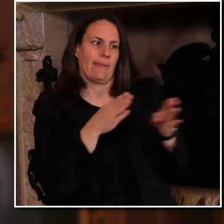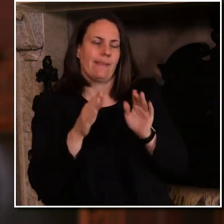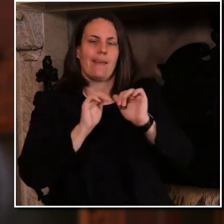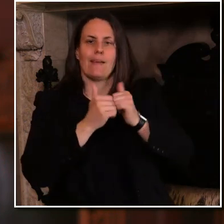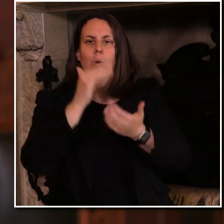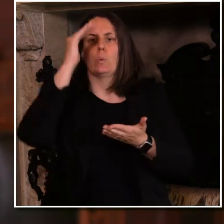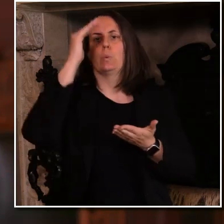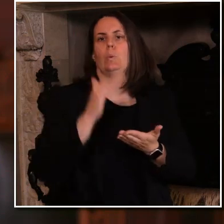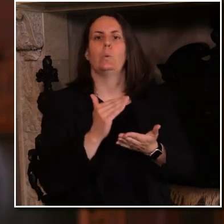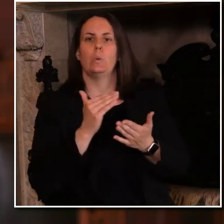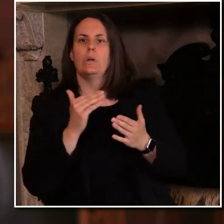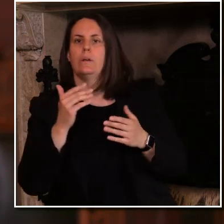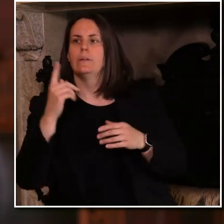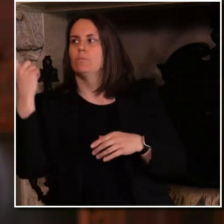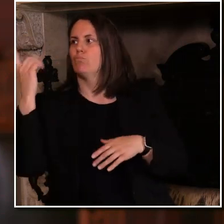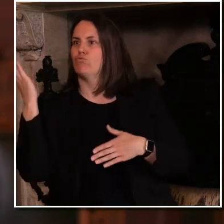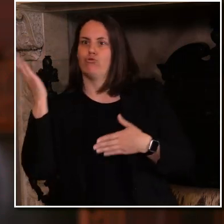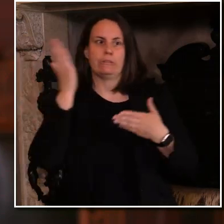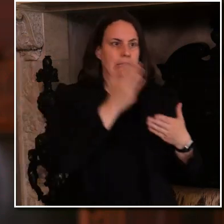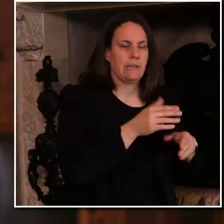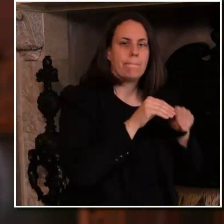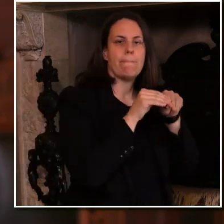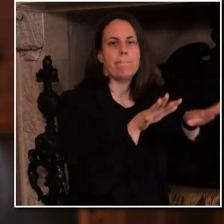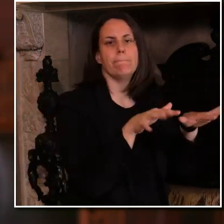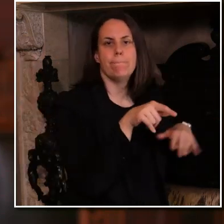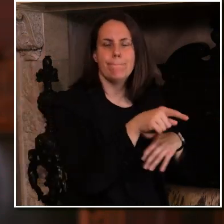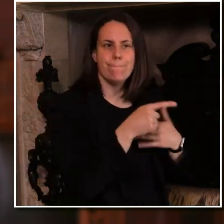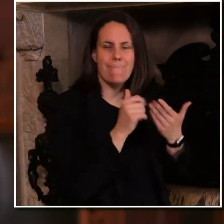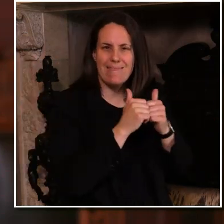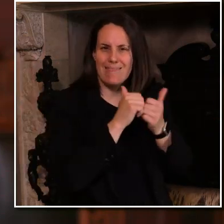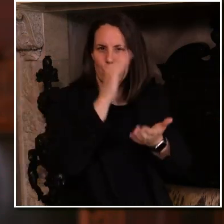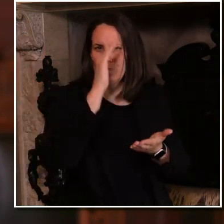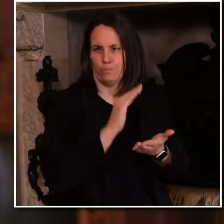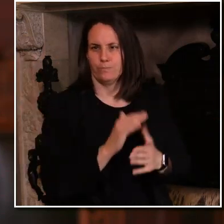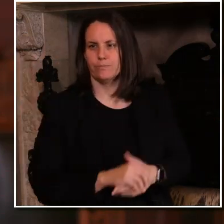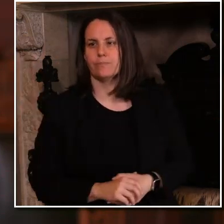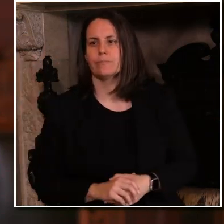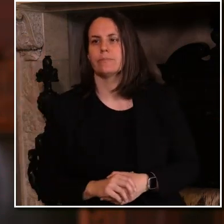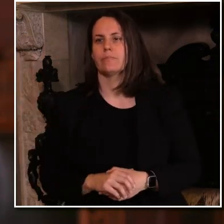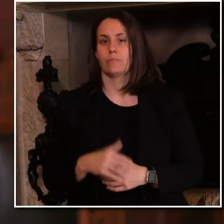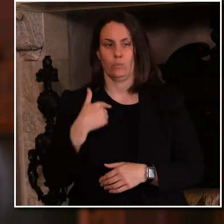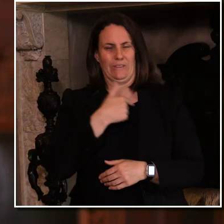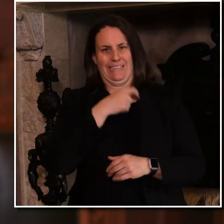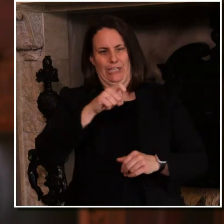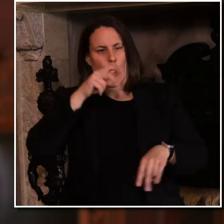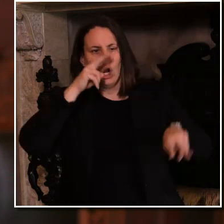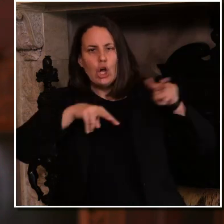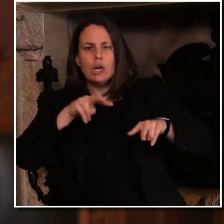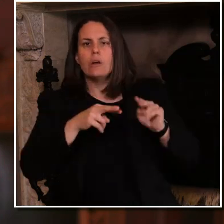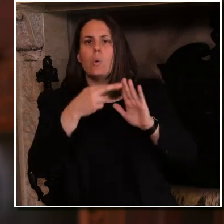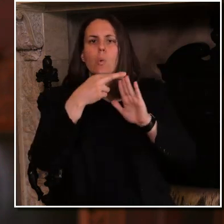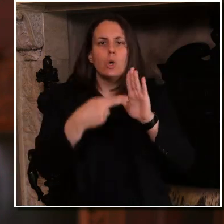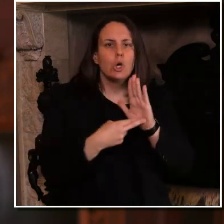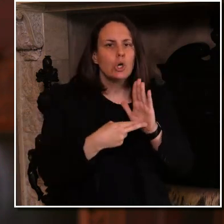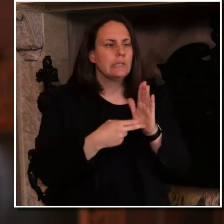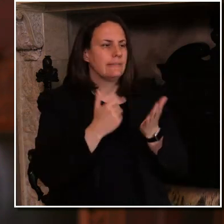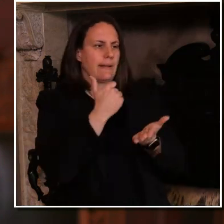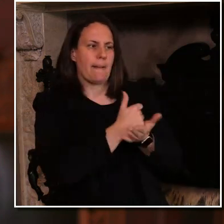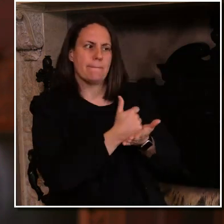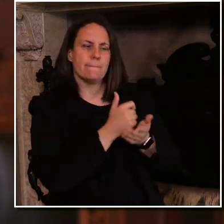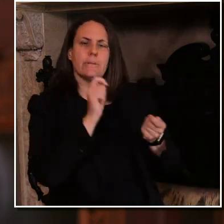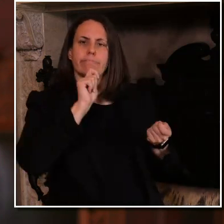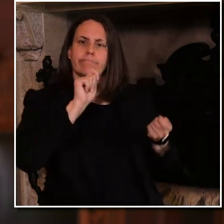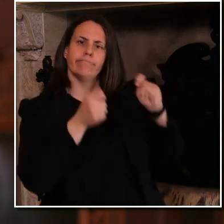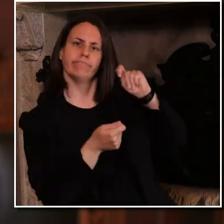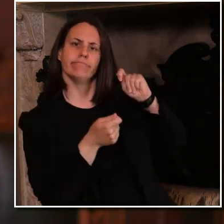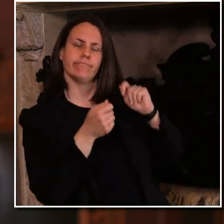prevention, about the kind of work that needs to happen in these kinds of congregate living situations to reduce